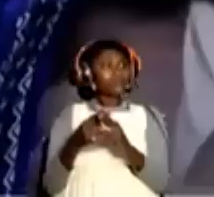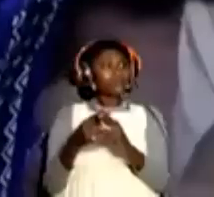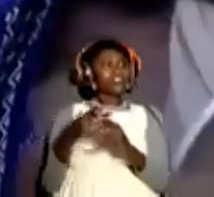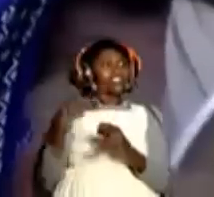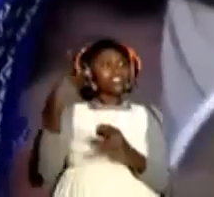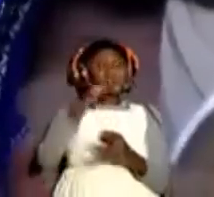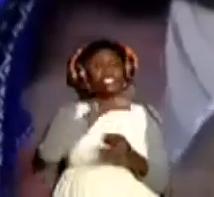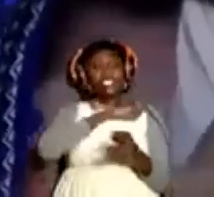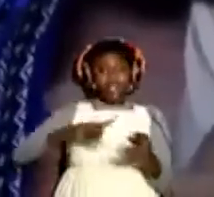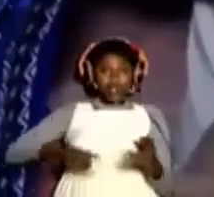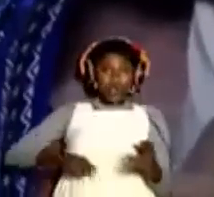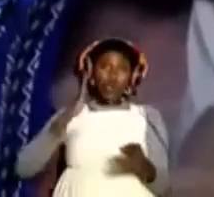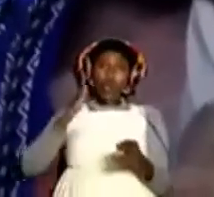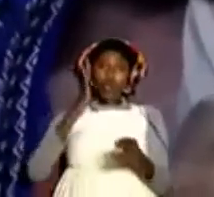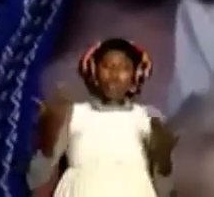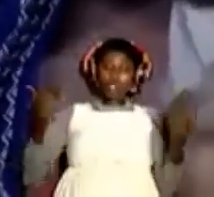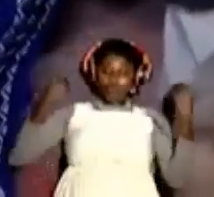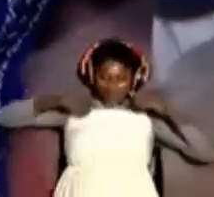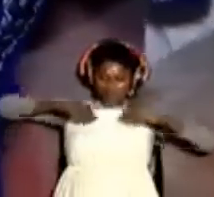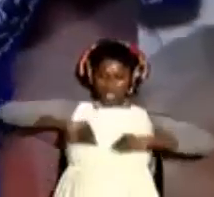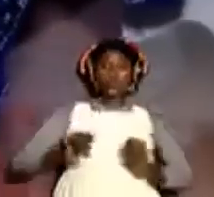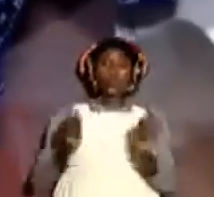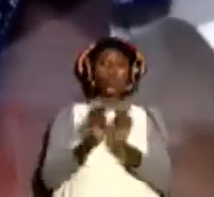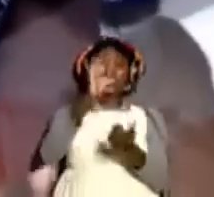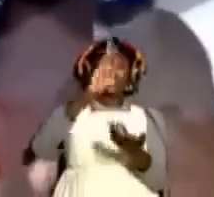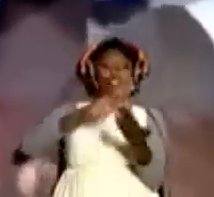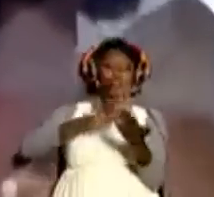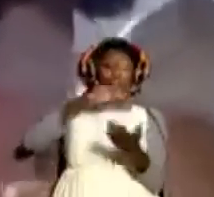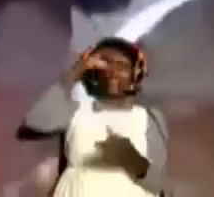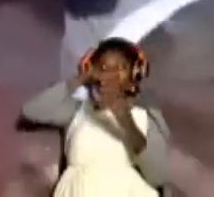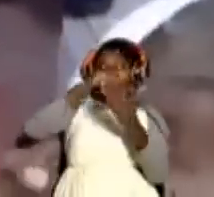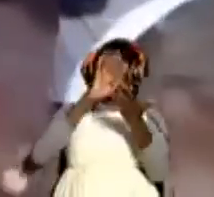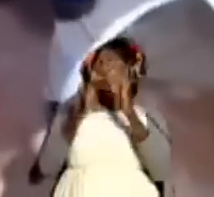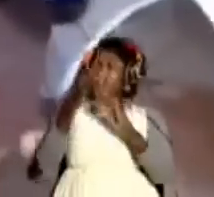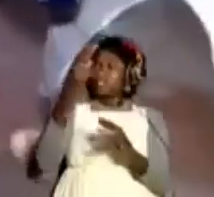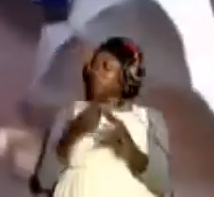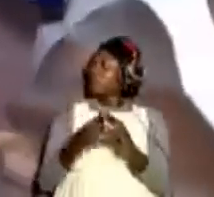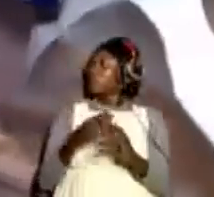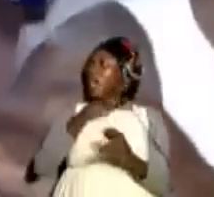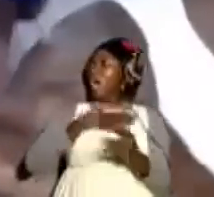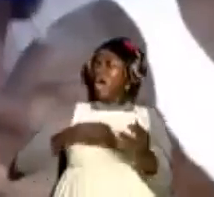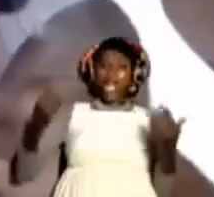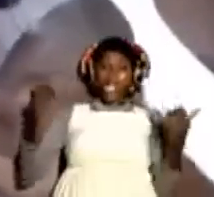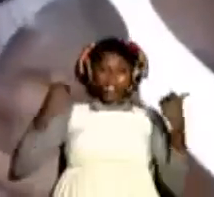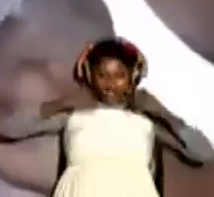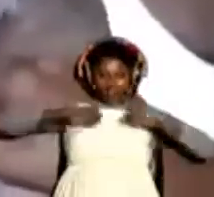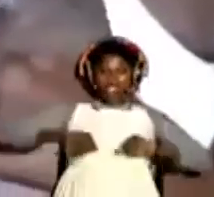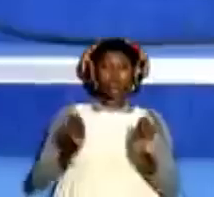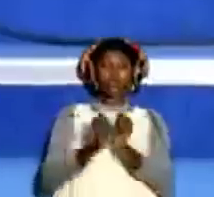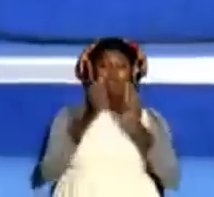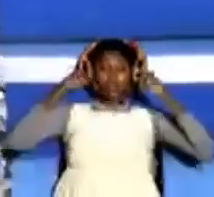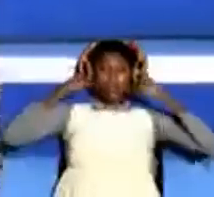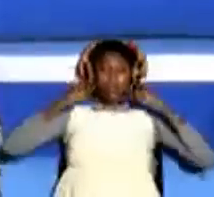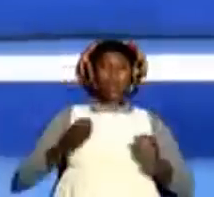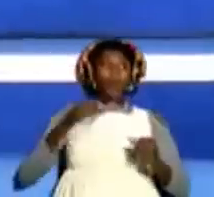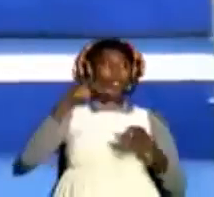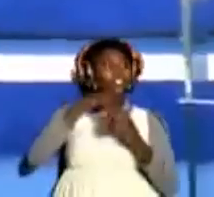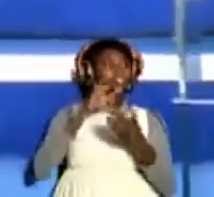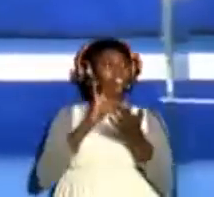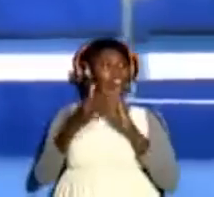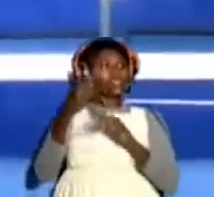The Lord will clothe you with his glory in the name of Jesus. He will clothe you with his power in the name of